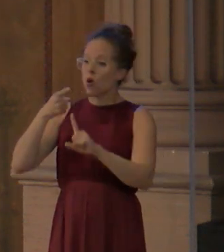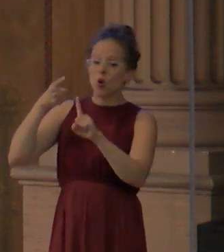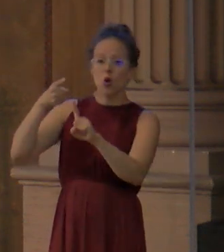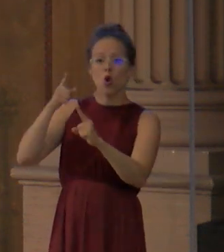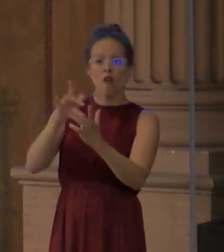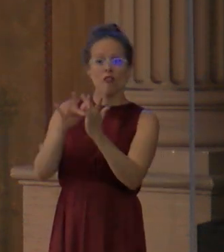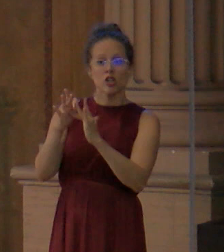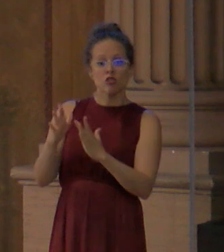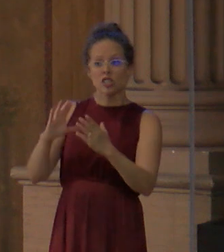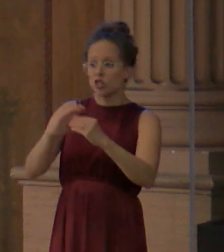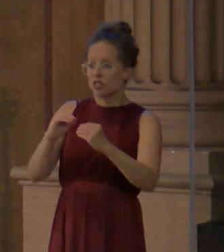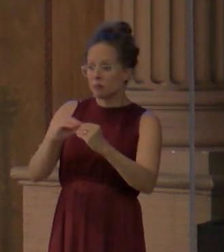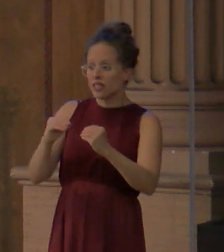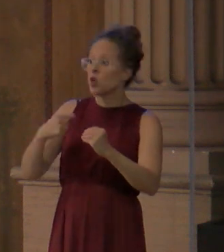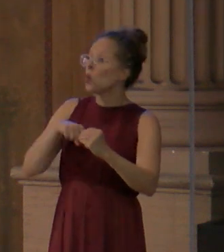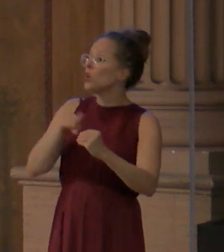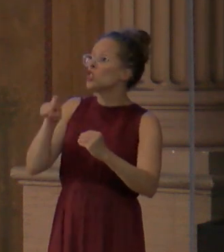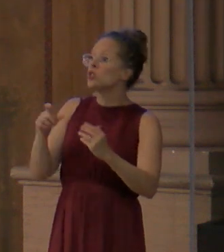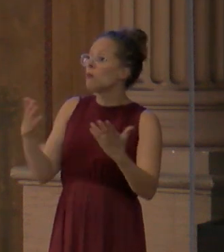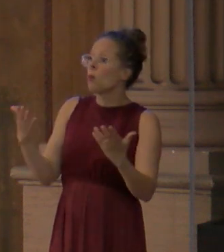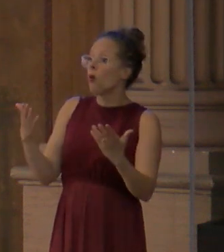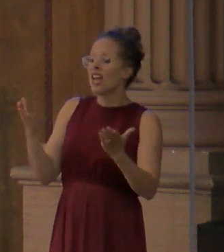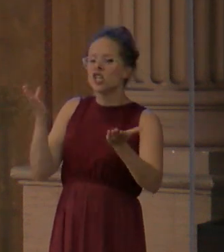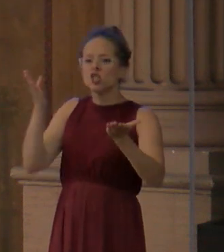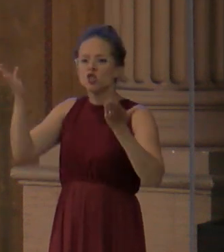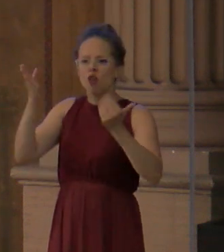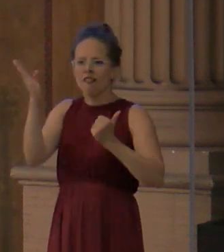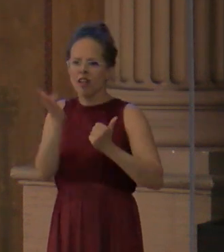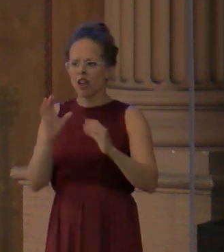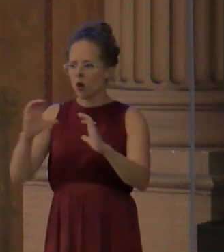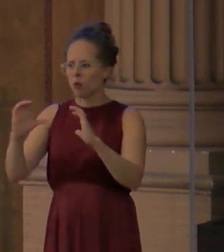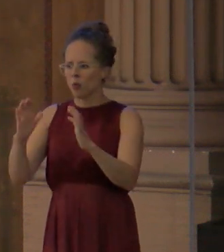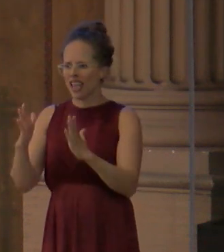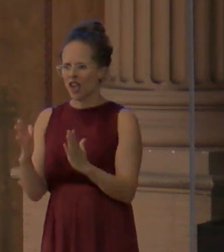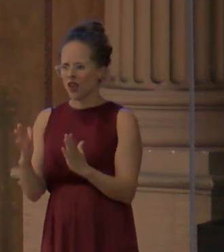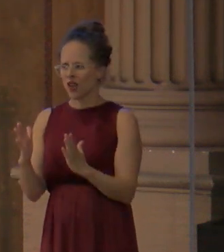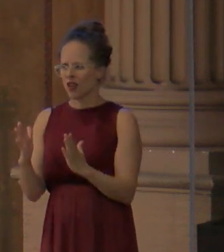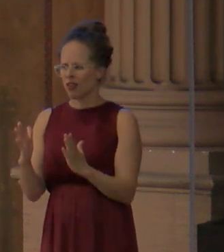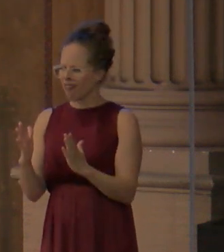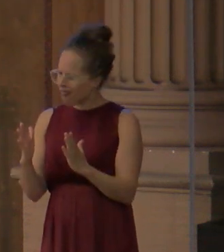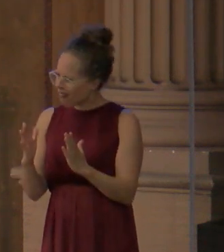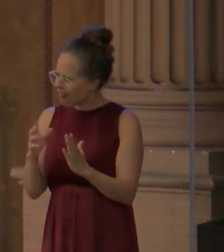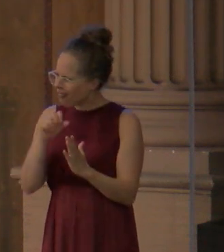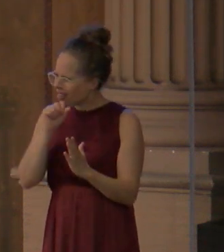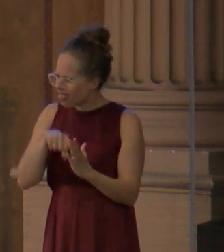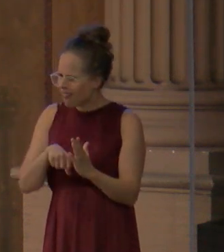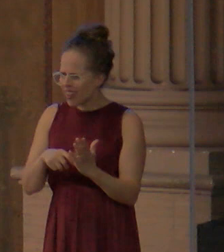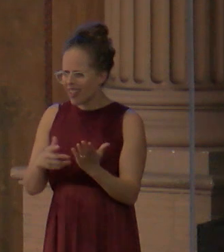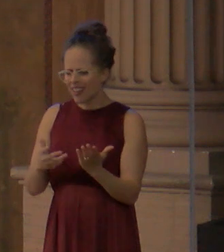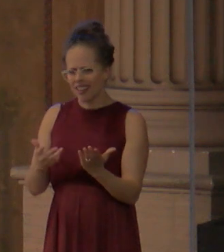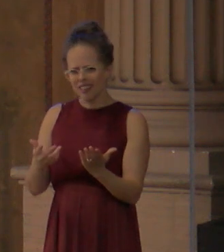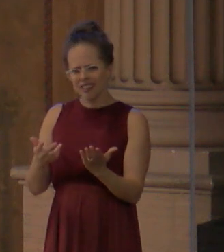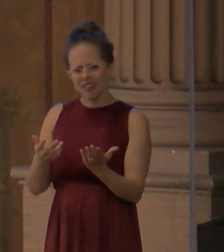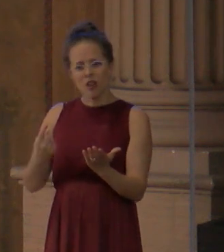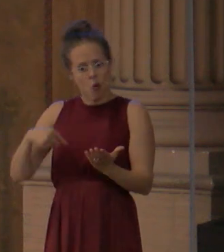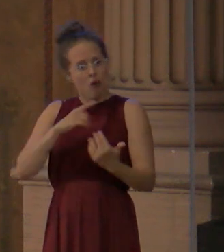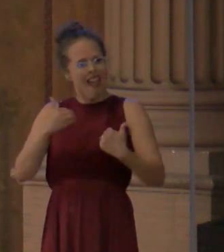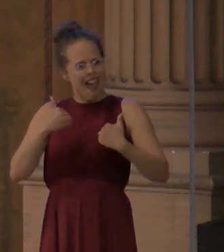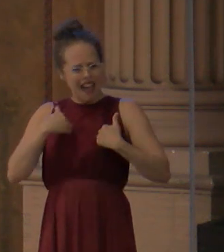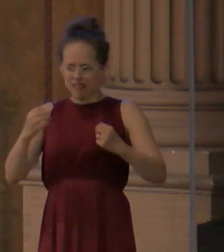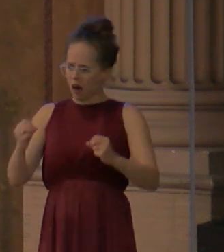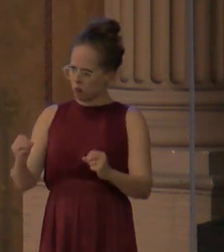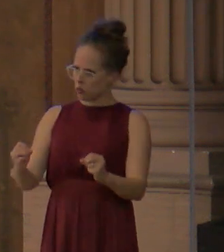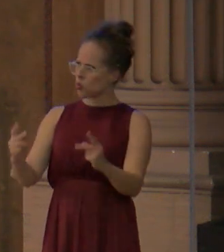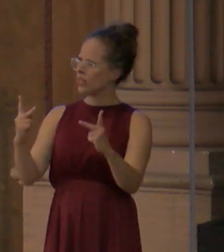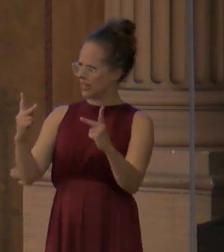that we should be servant communicators. I love that phrase. Because what he's saying is, we have this